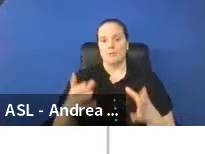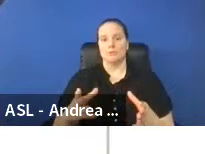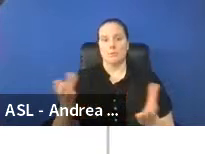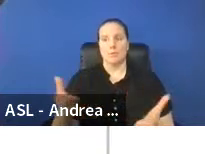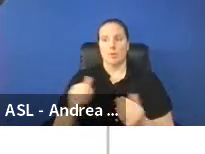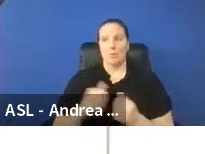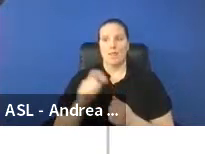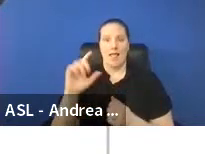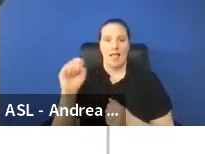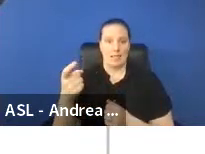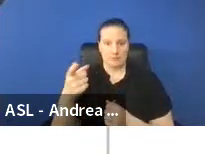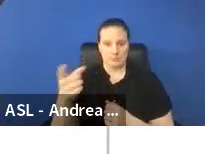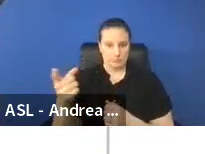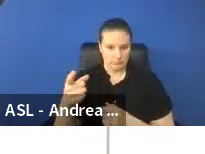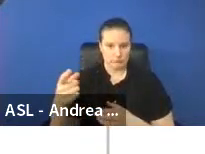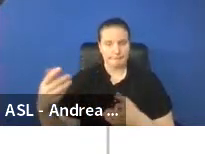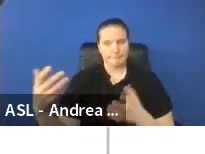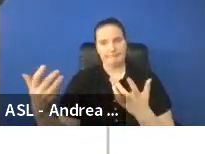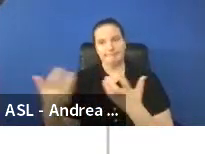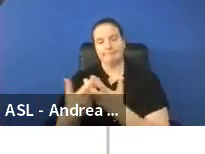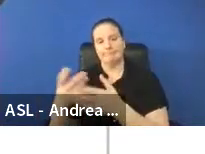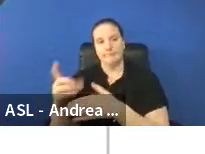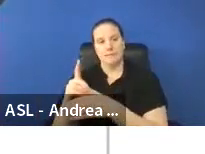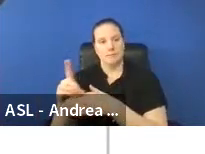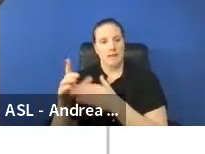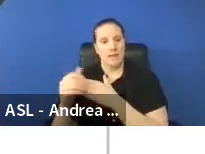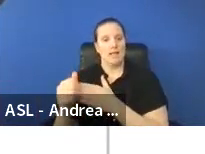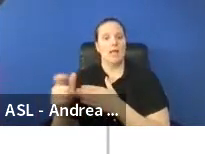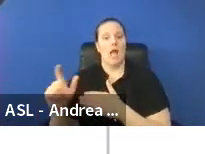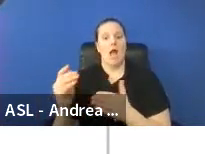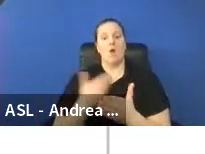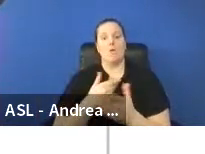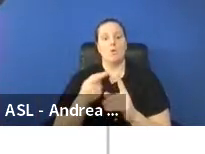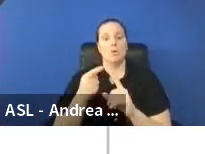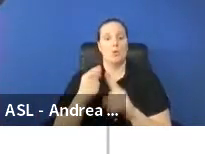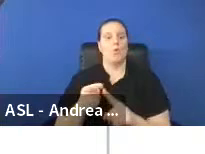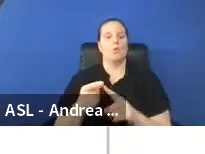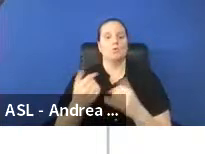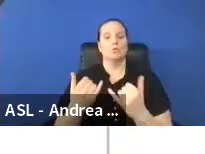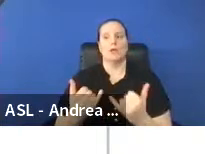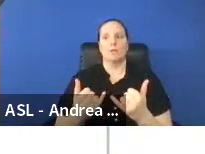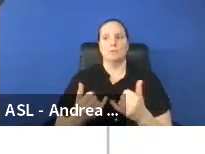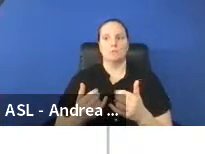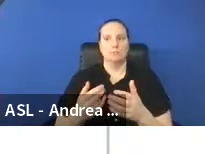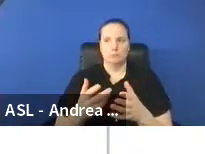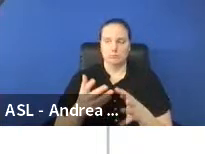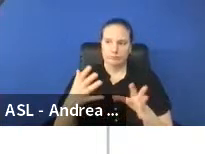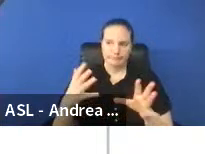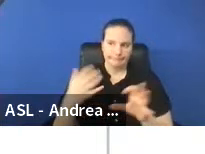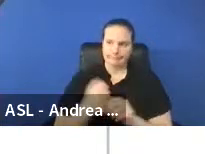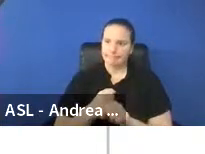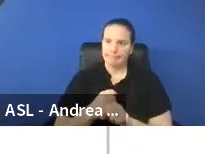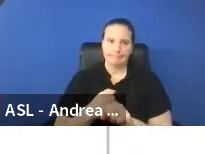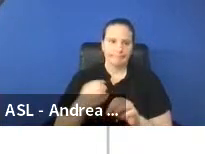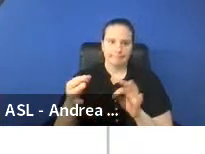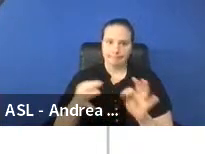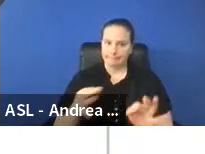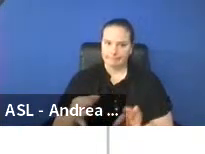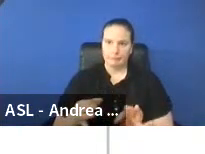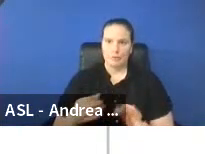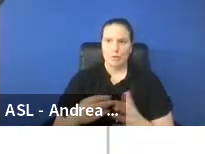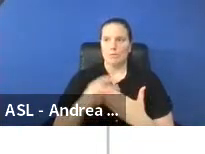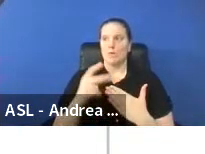mentioned, who is our cross-discipline lead. So our goal today, we will be brisk going through the